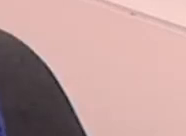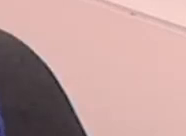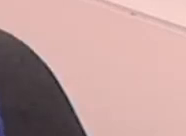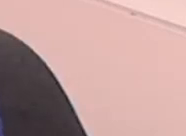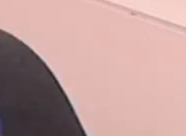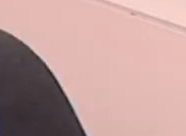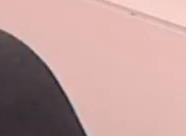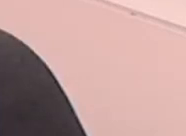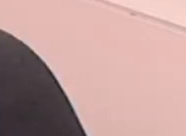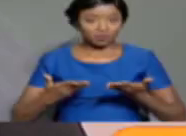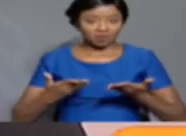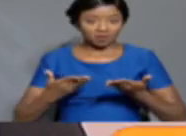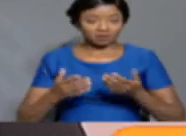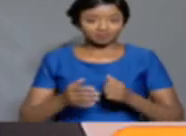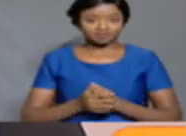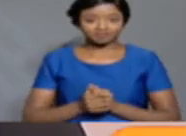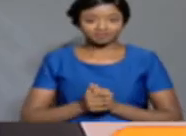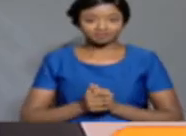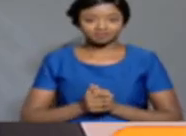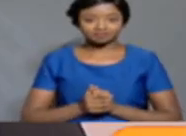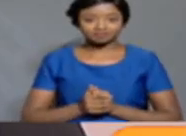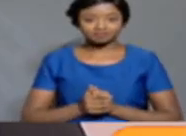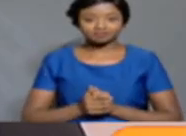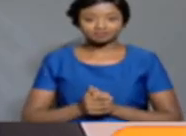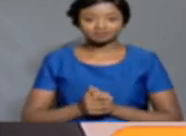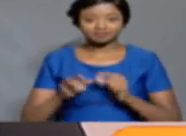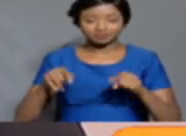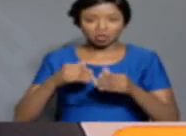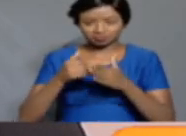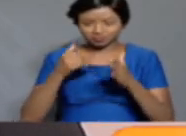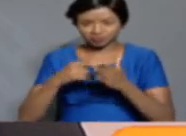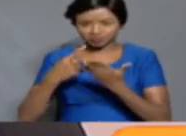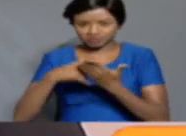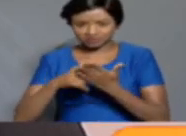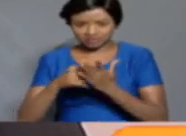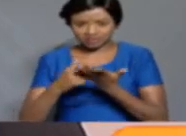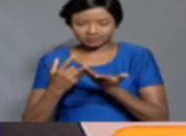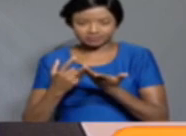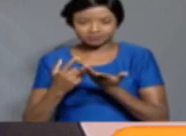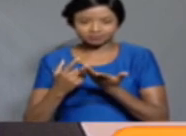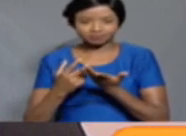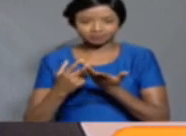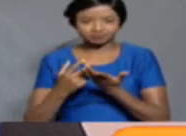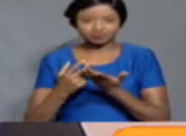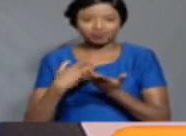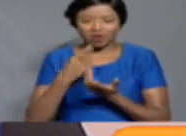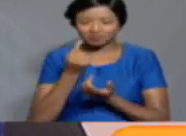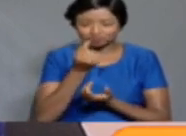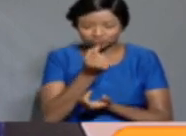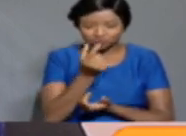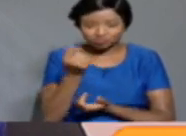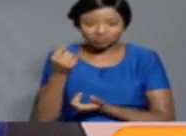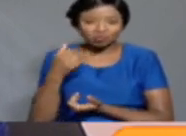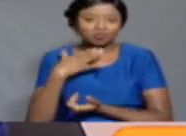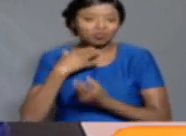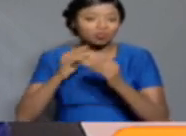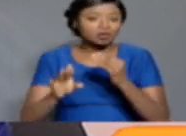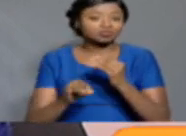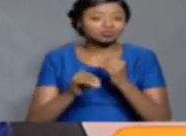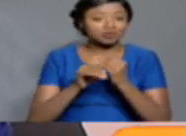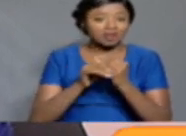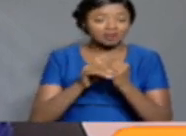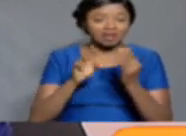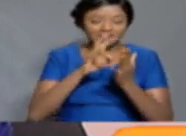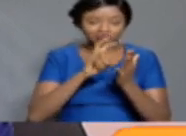Welcome back to the gang. Before we get into our next conversation, I guess we each have a little something to read